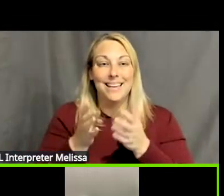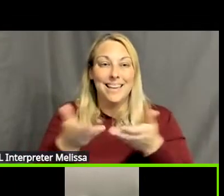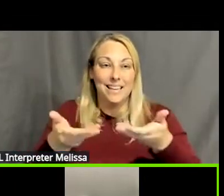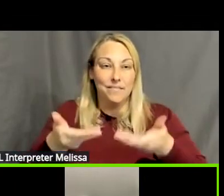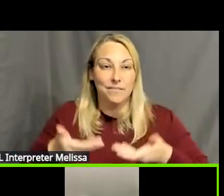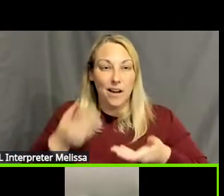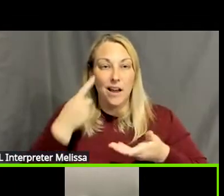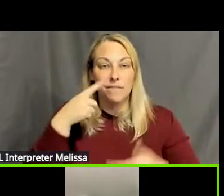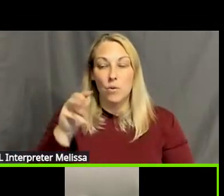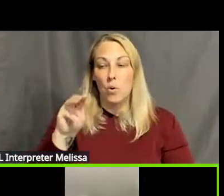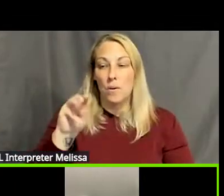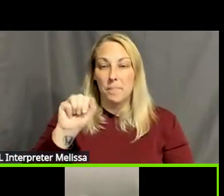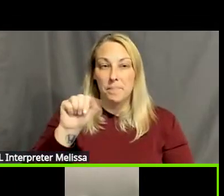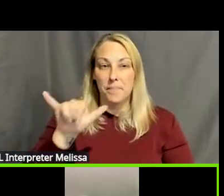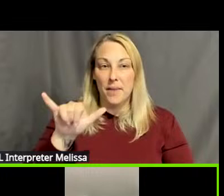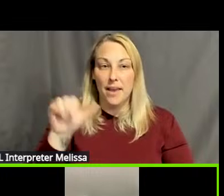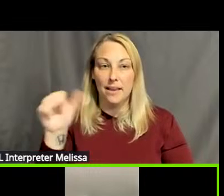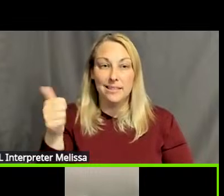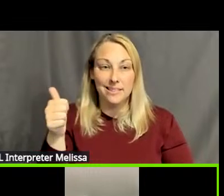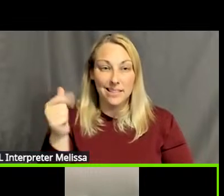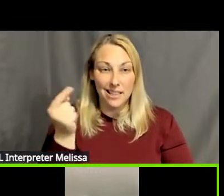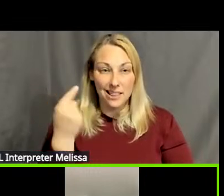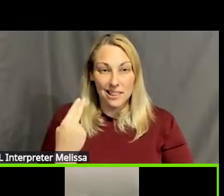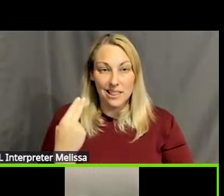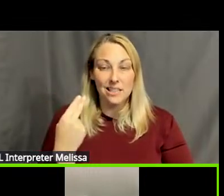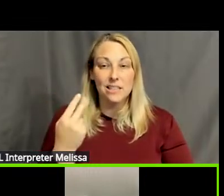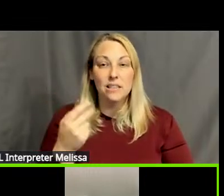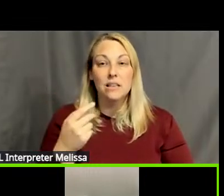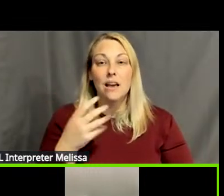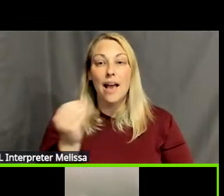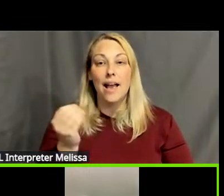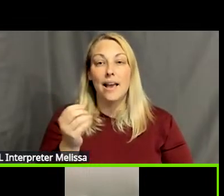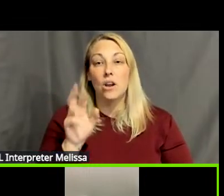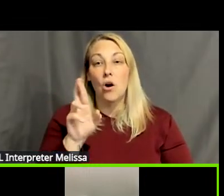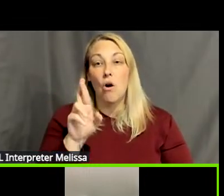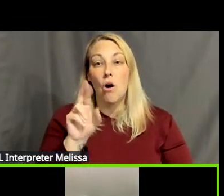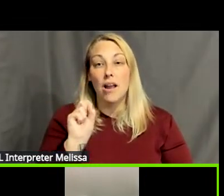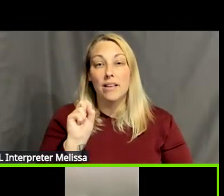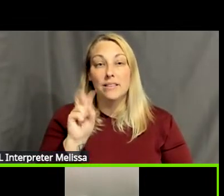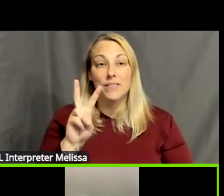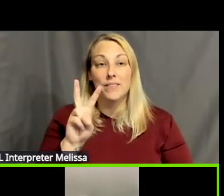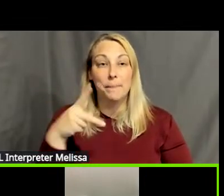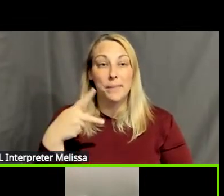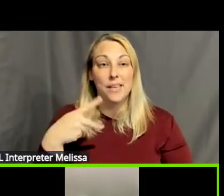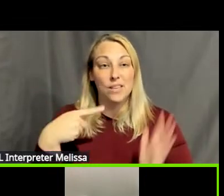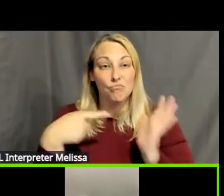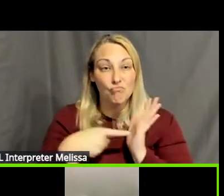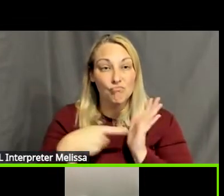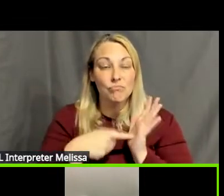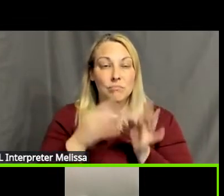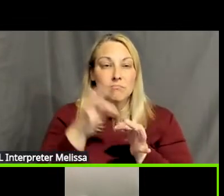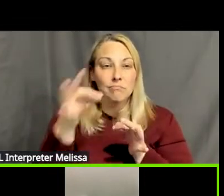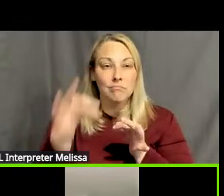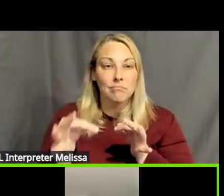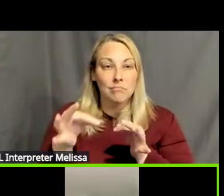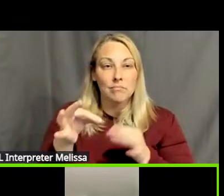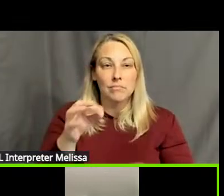also extended the RSVP deadline to Monday, April 14th. And if you